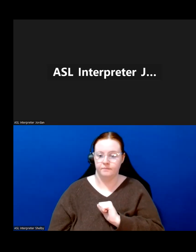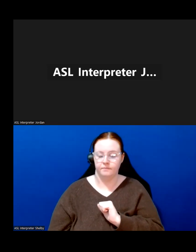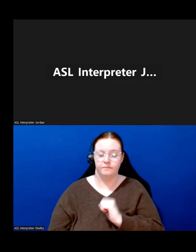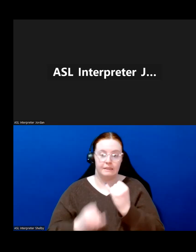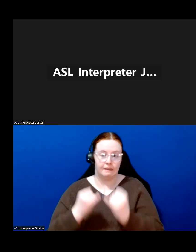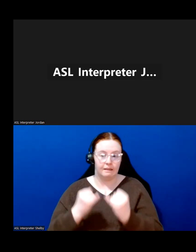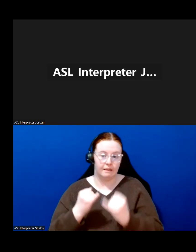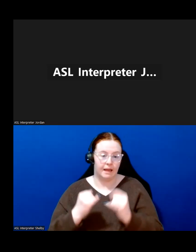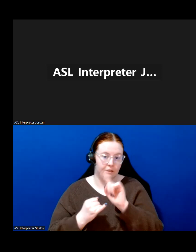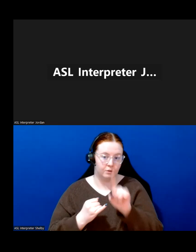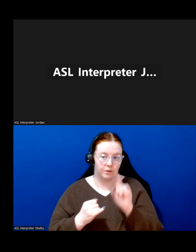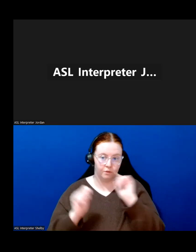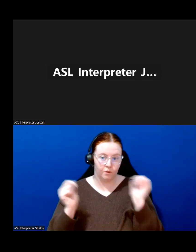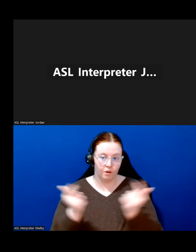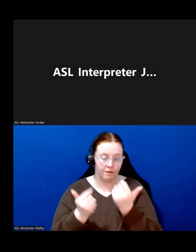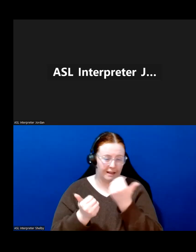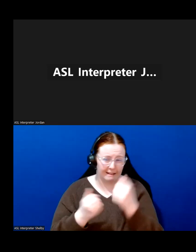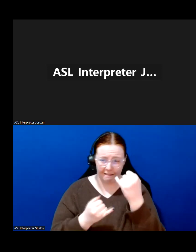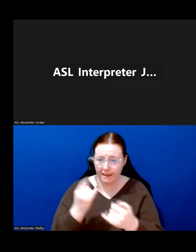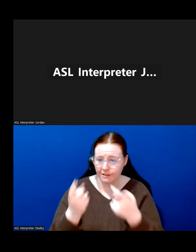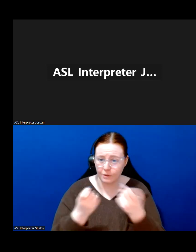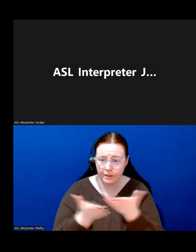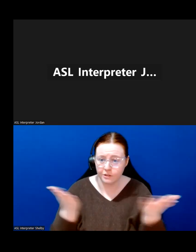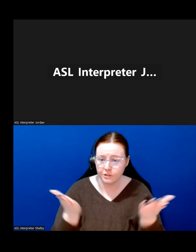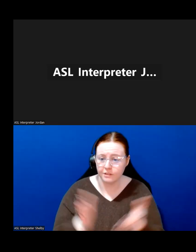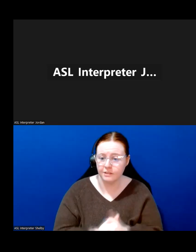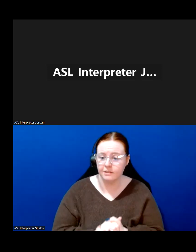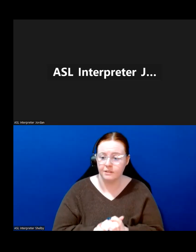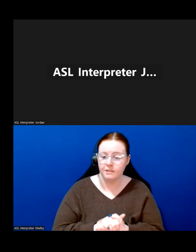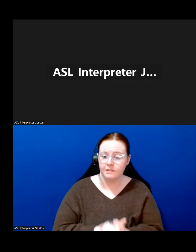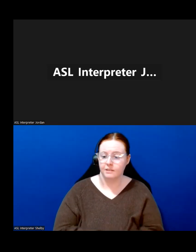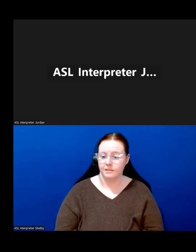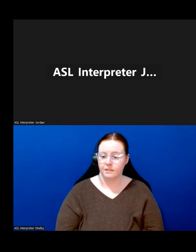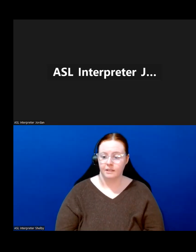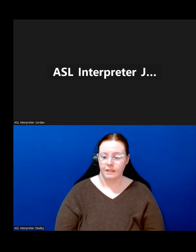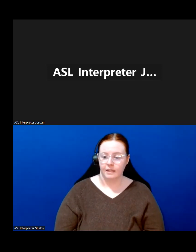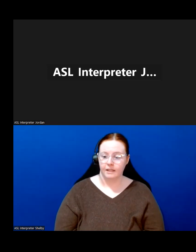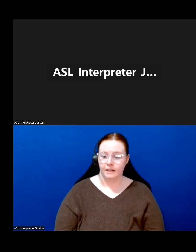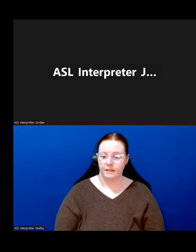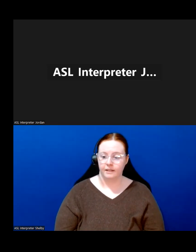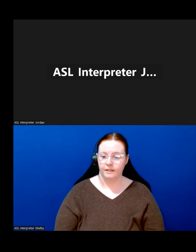question, guys, for everybody. Does anybody have any questions that they'd like to ask Rachel?